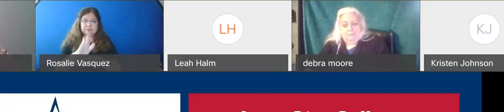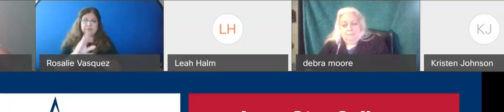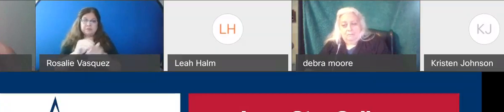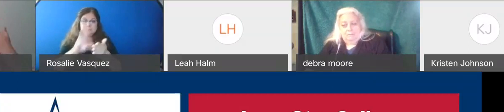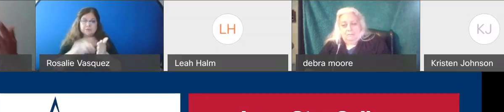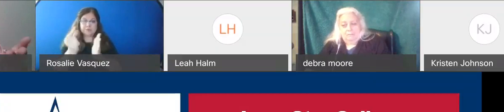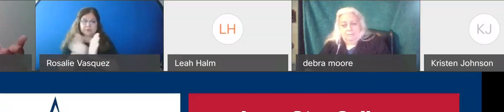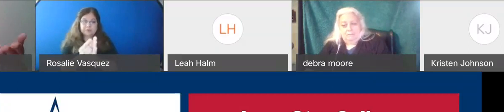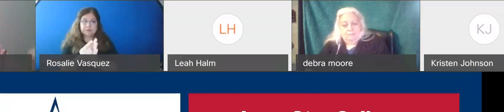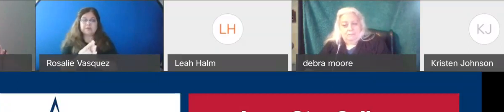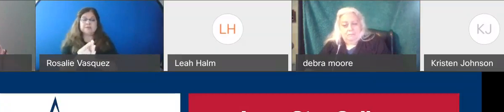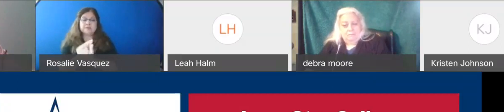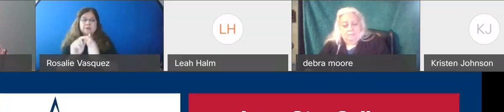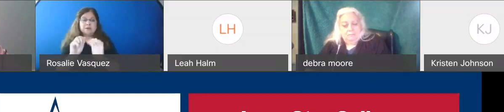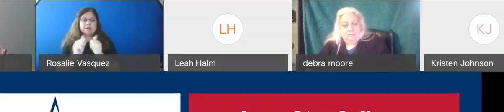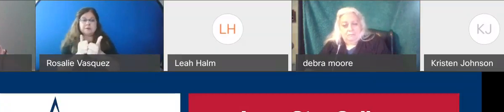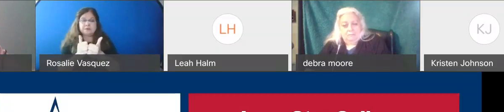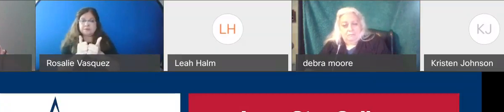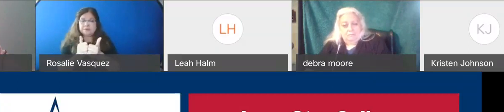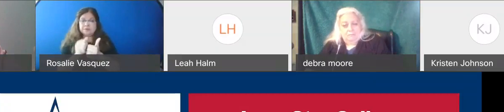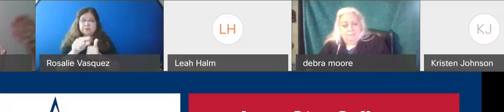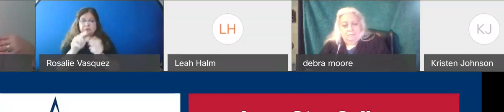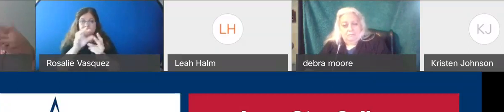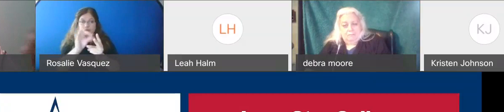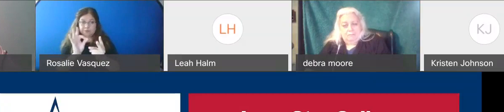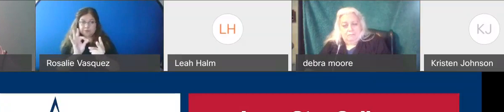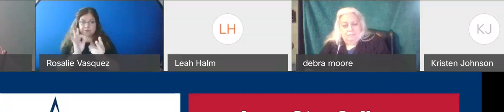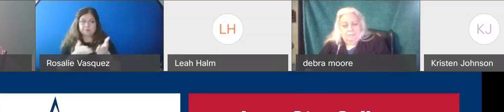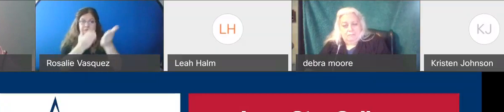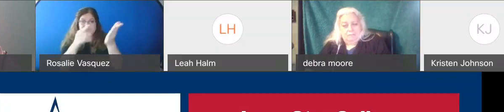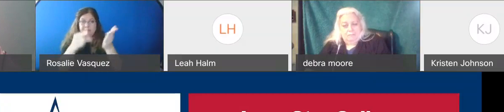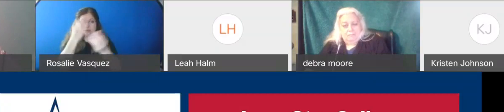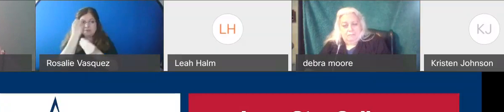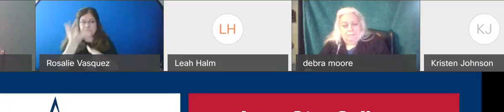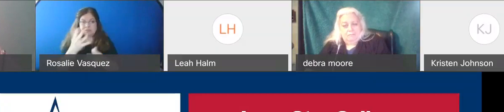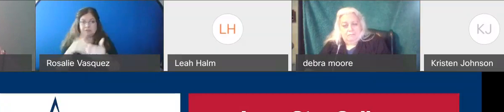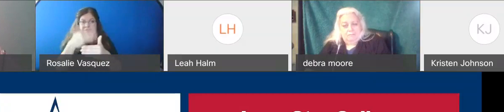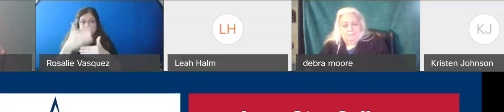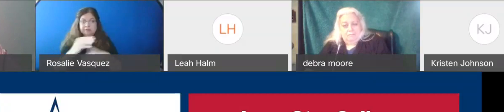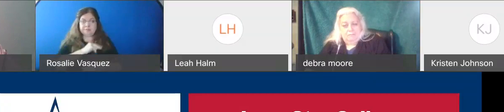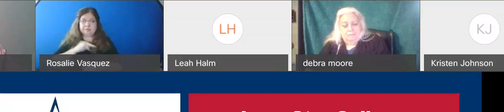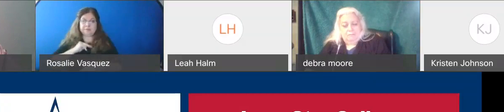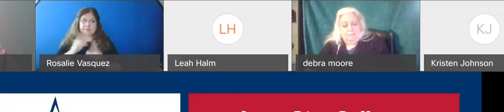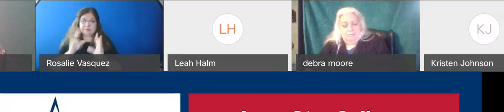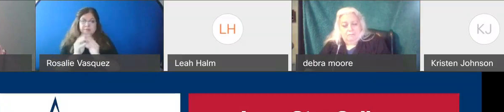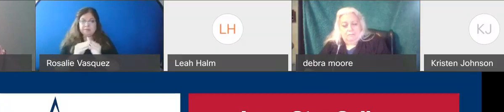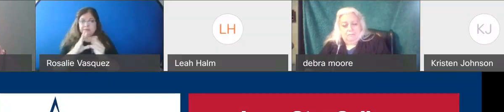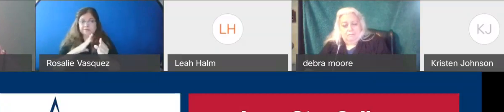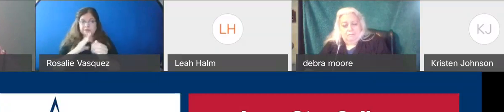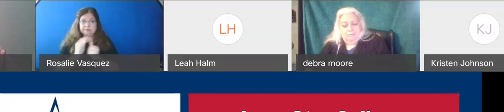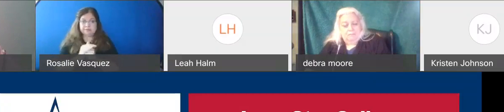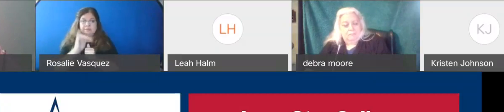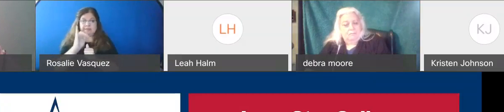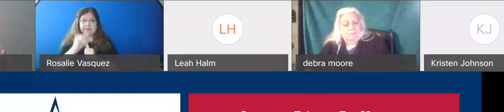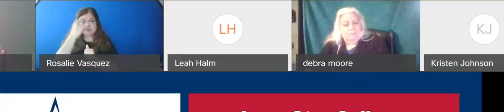graduating. So however, you still need to present this information at your next full membership meeting. So that is up to